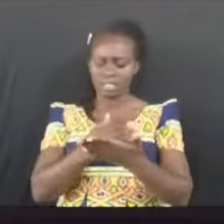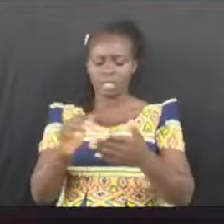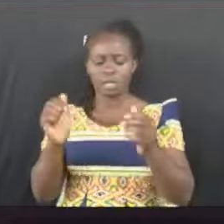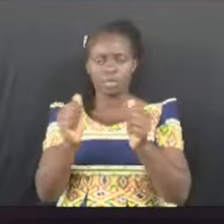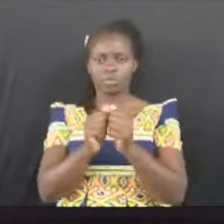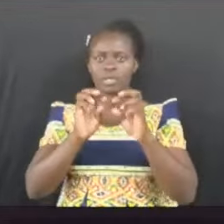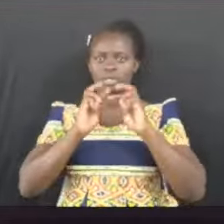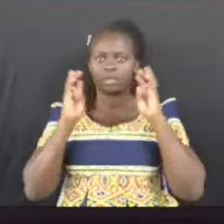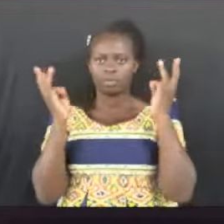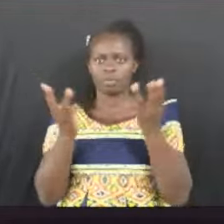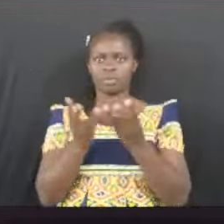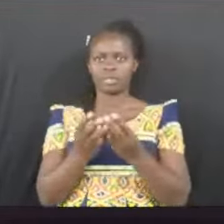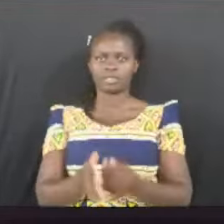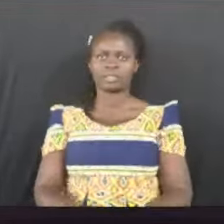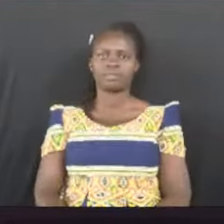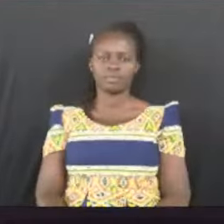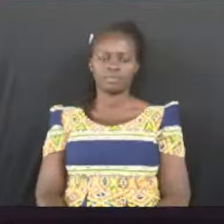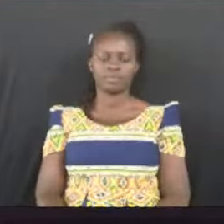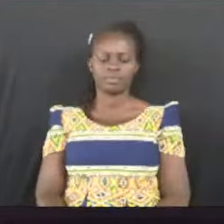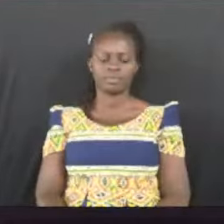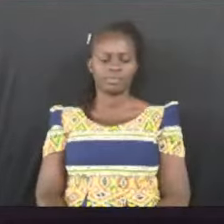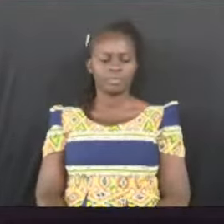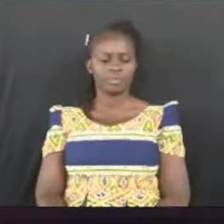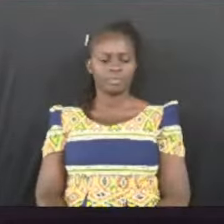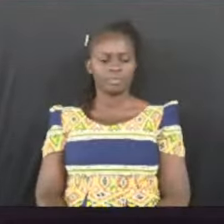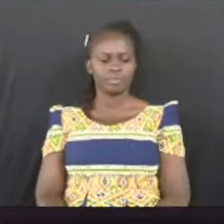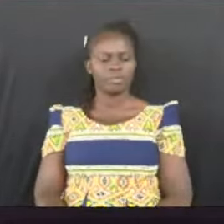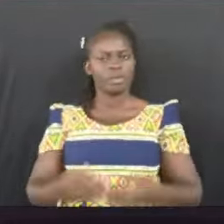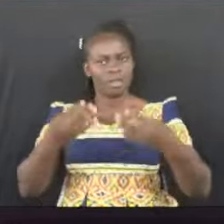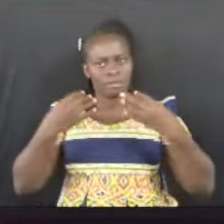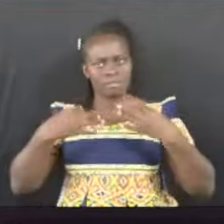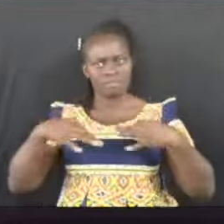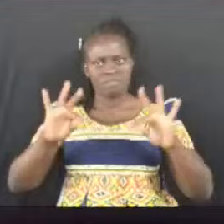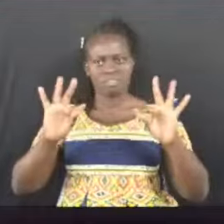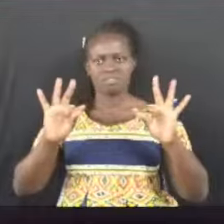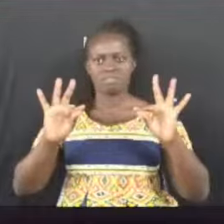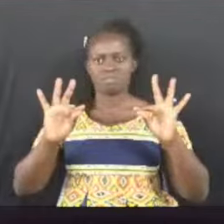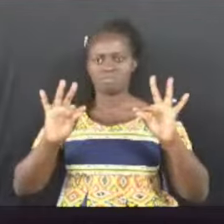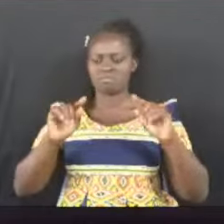Freedom, right? That's part of our DNA.